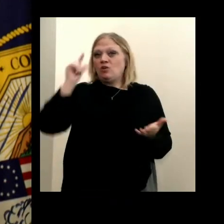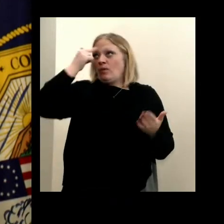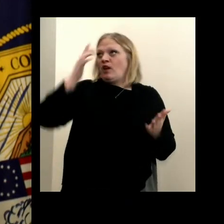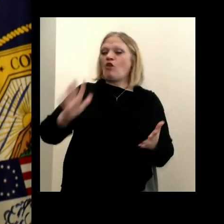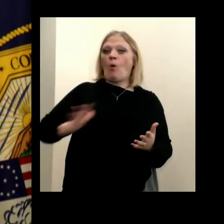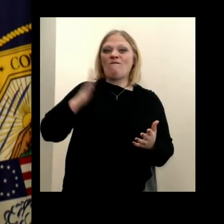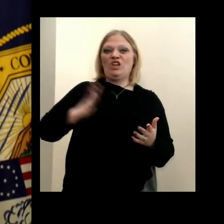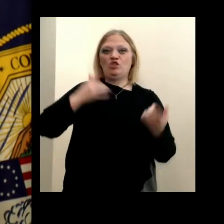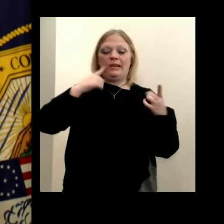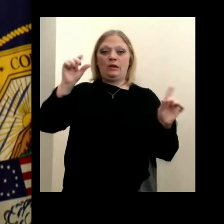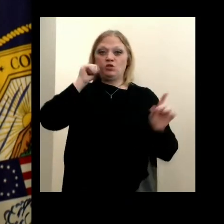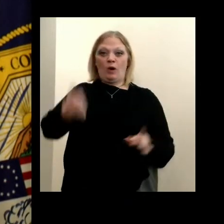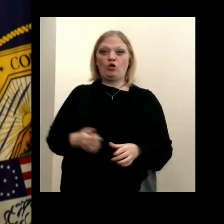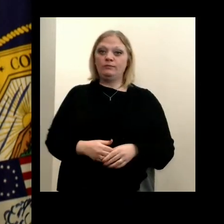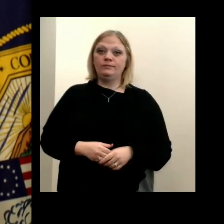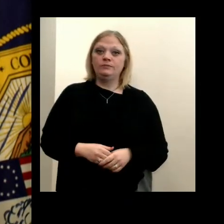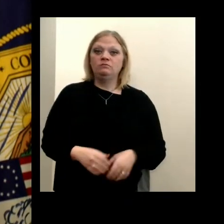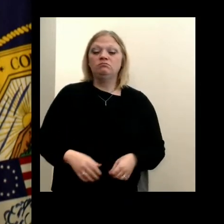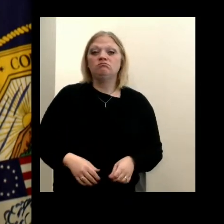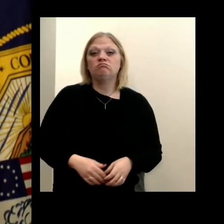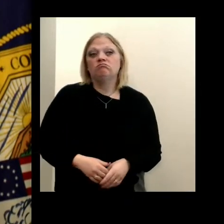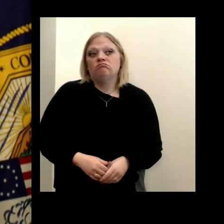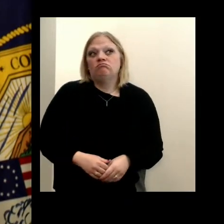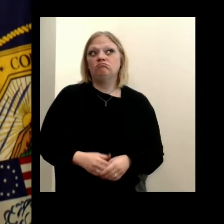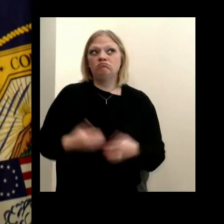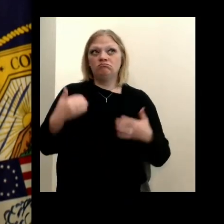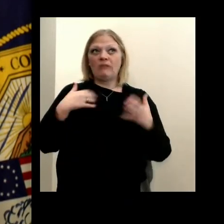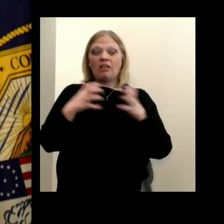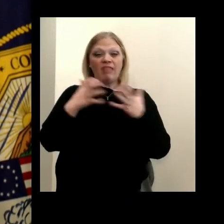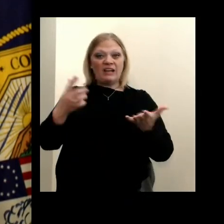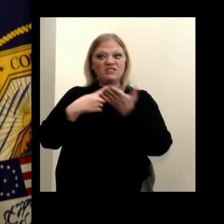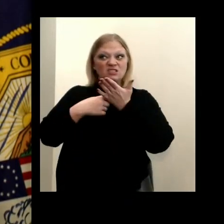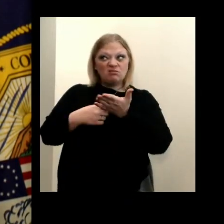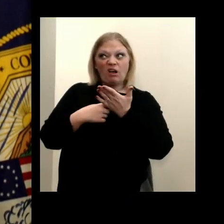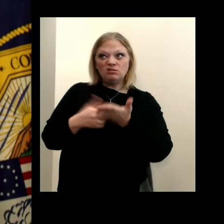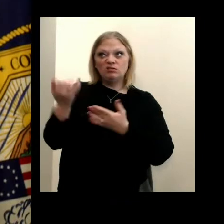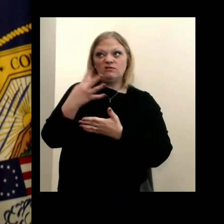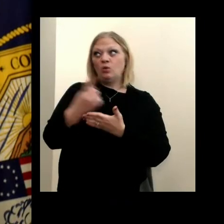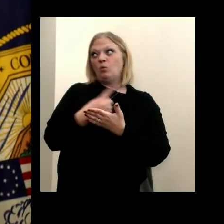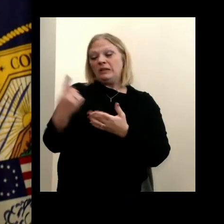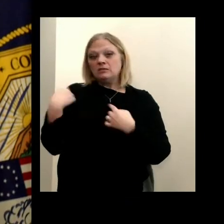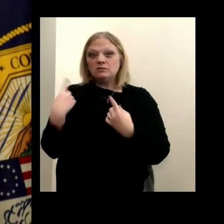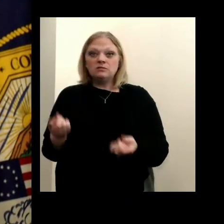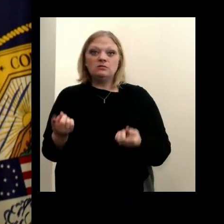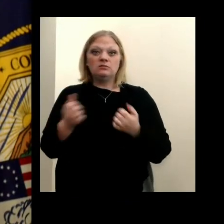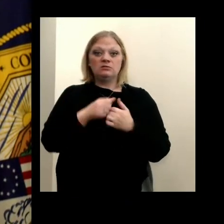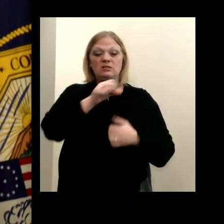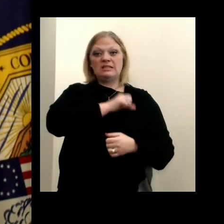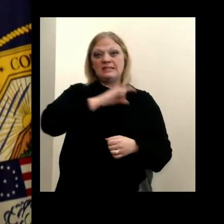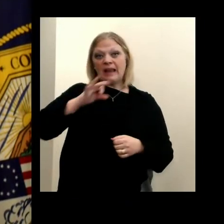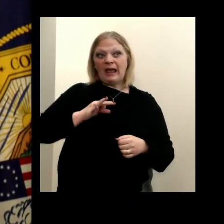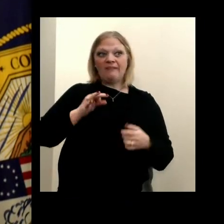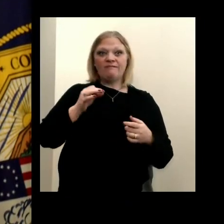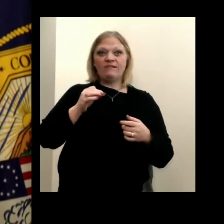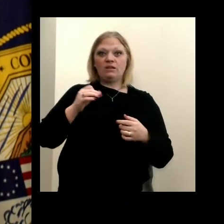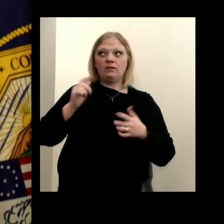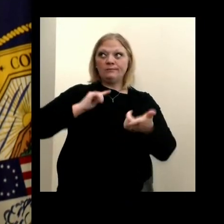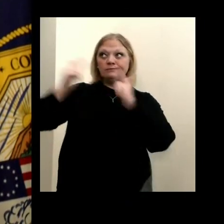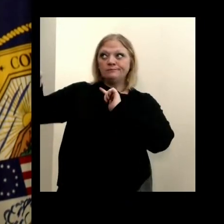going to announce tomorrow. I've had lots of discussions in the last few weeks with his staff as well as back and forth with